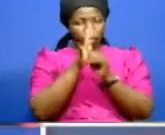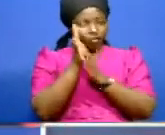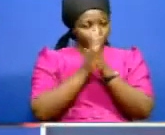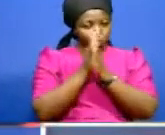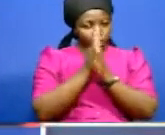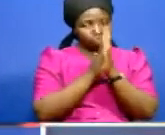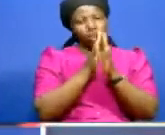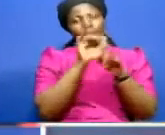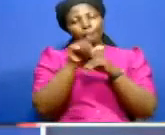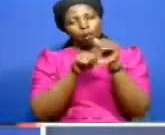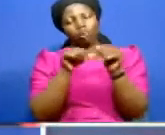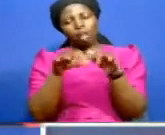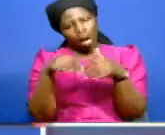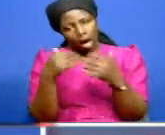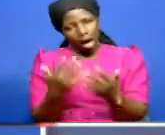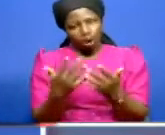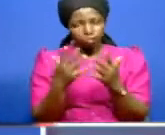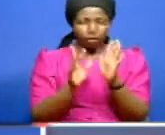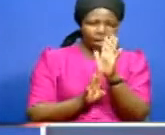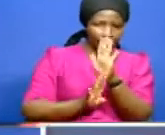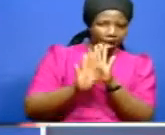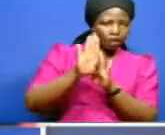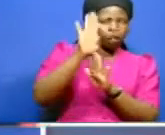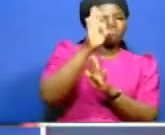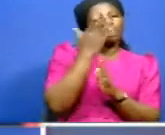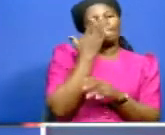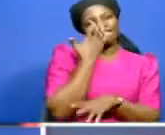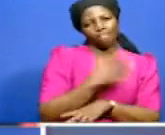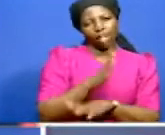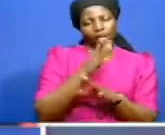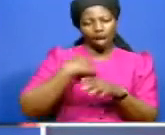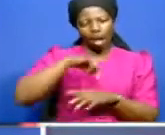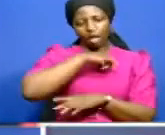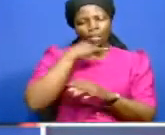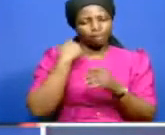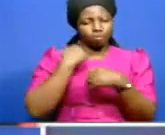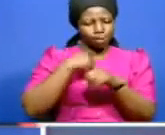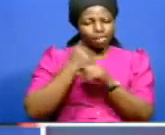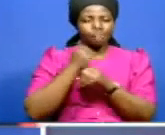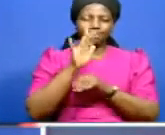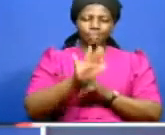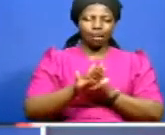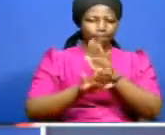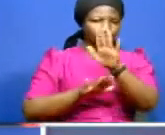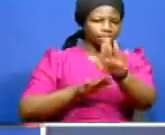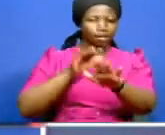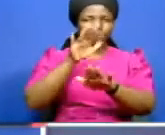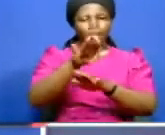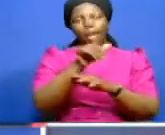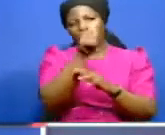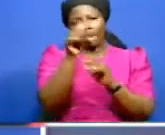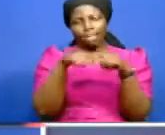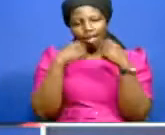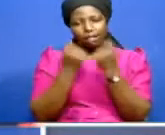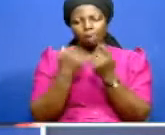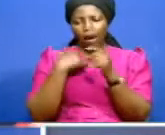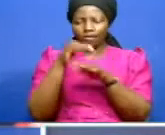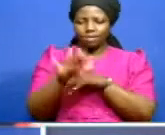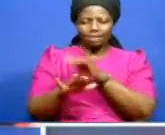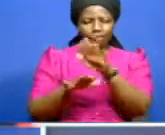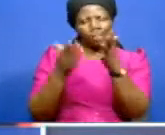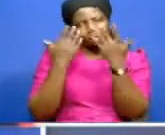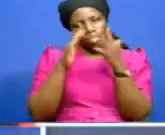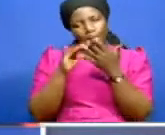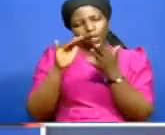of the development they have made. So we had made some steps. Other teams had also made some steps. But